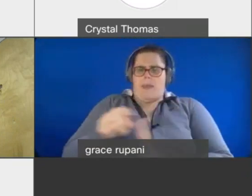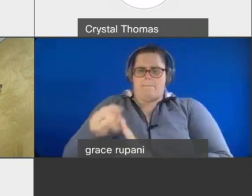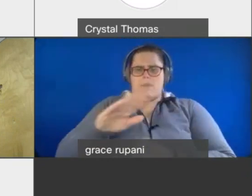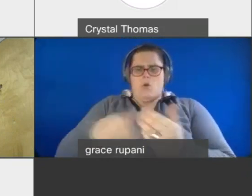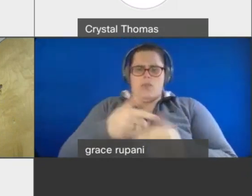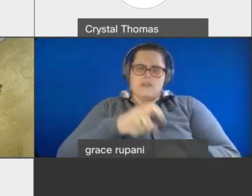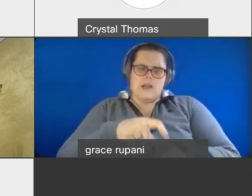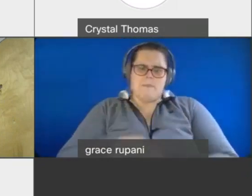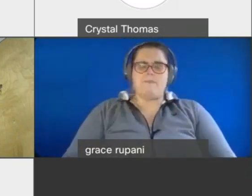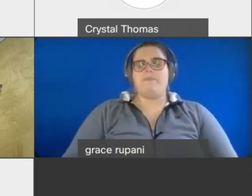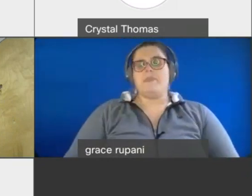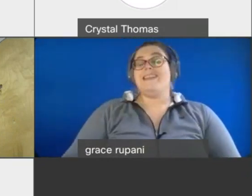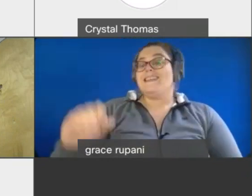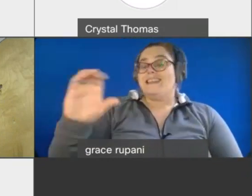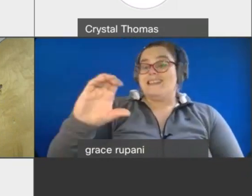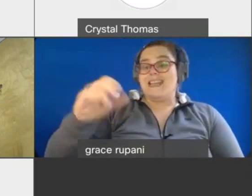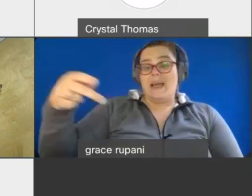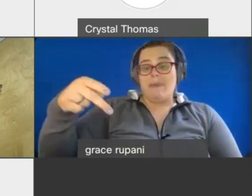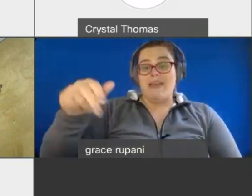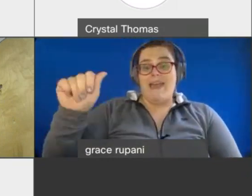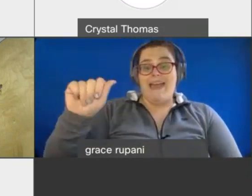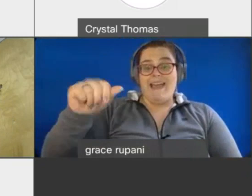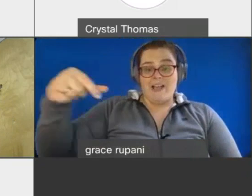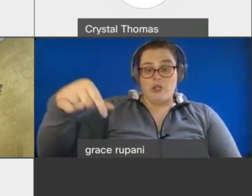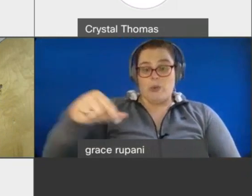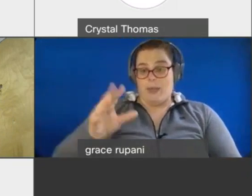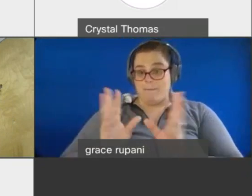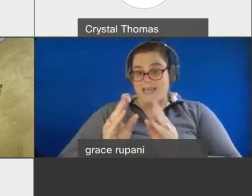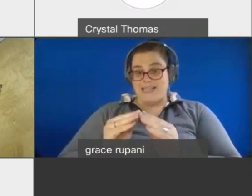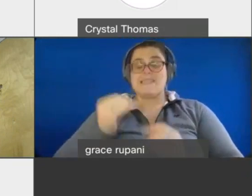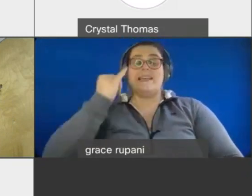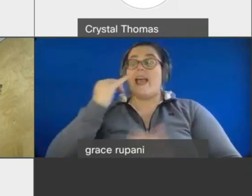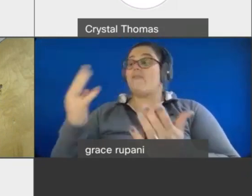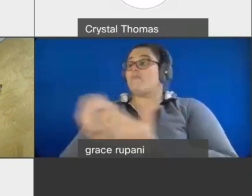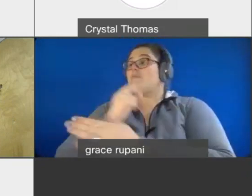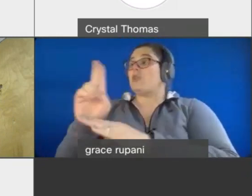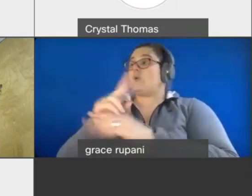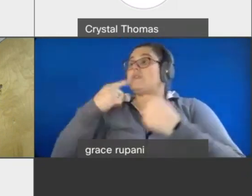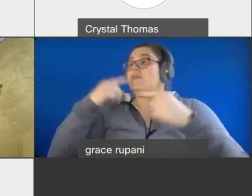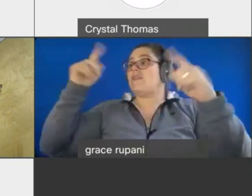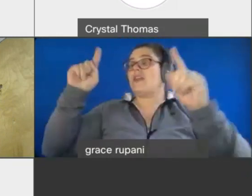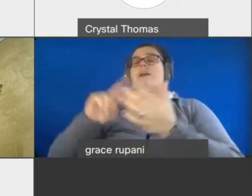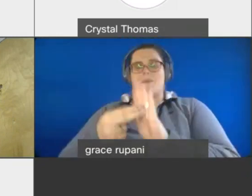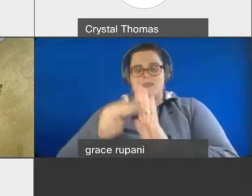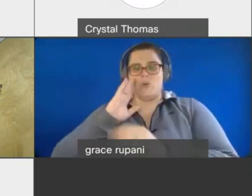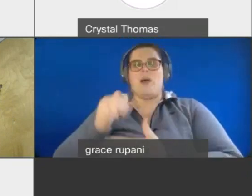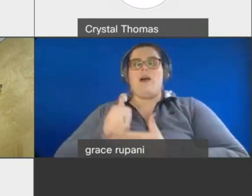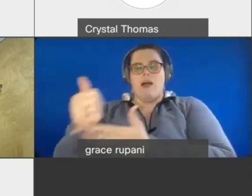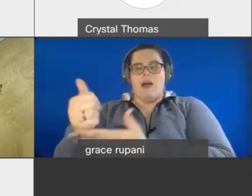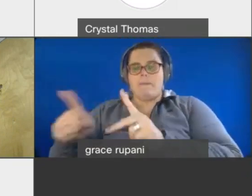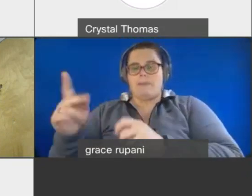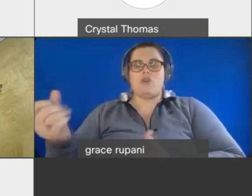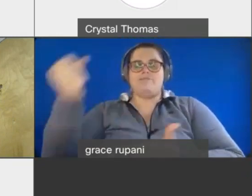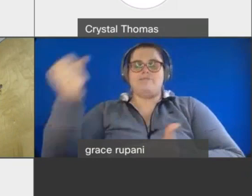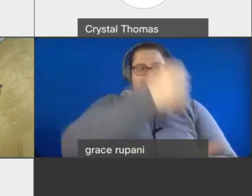used, they place persons in a desired and most suitable setting. We plan to continue on question